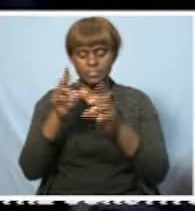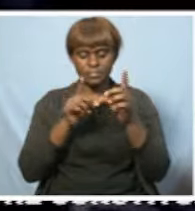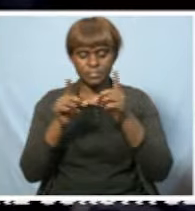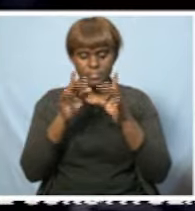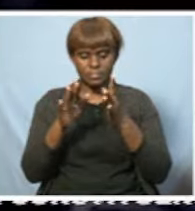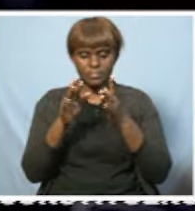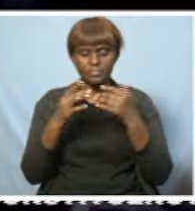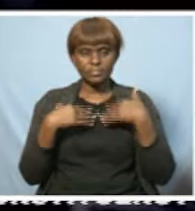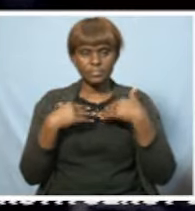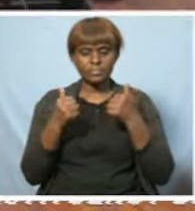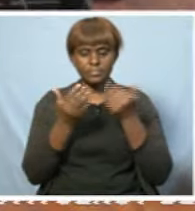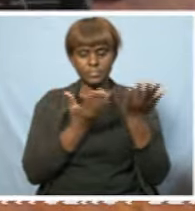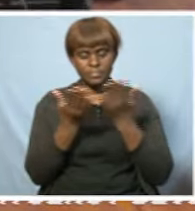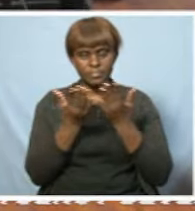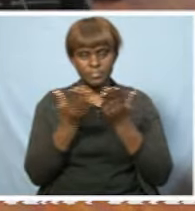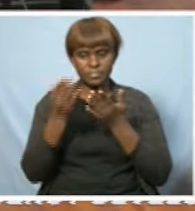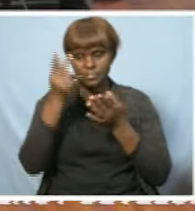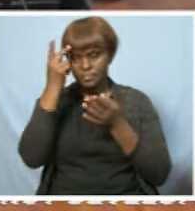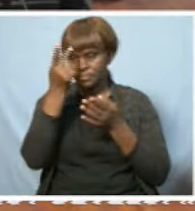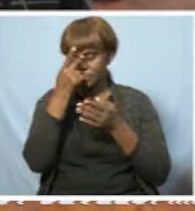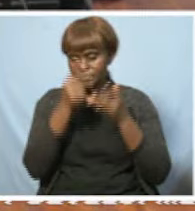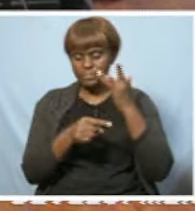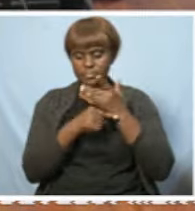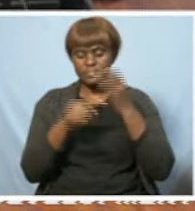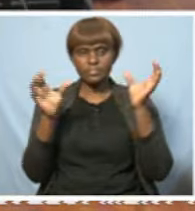PETAUKE Town Council.